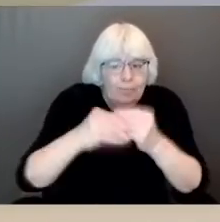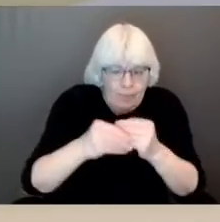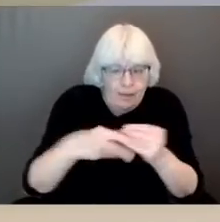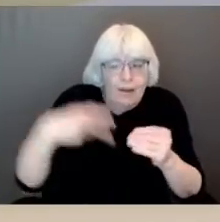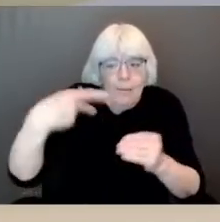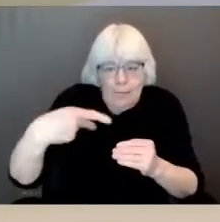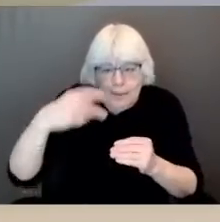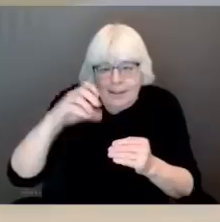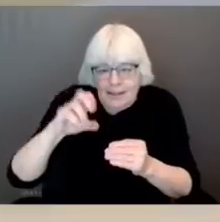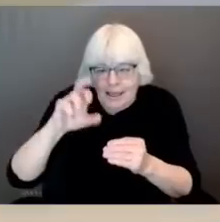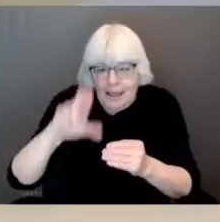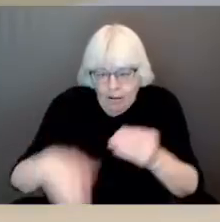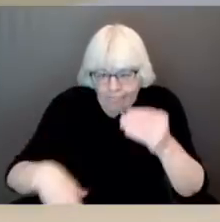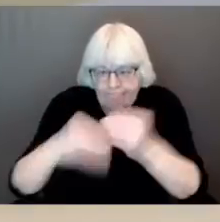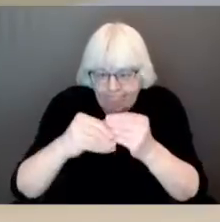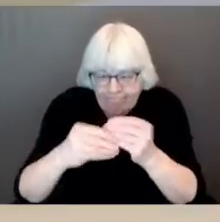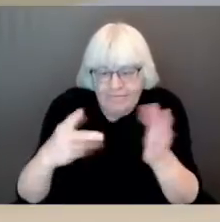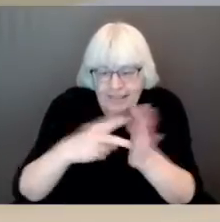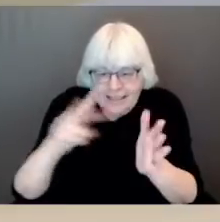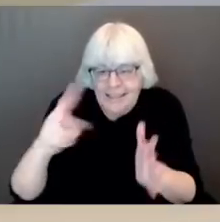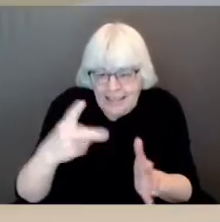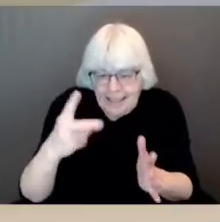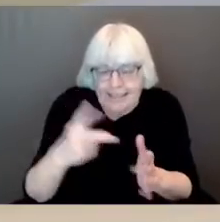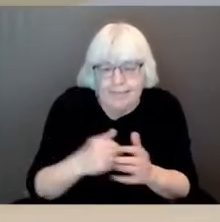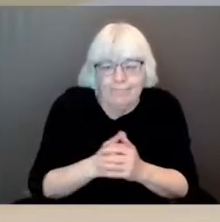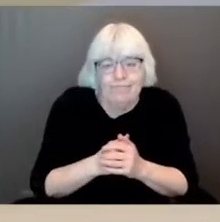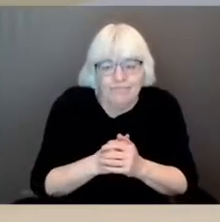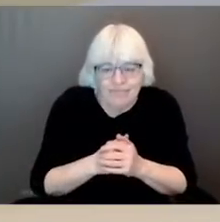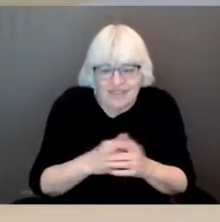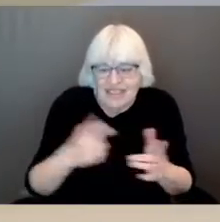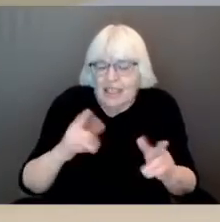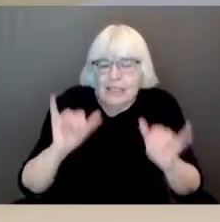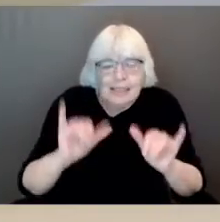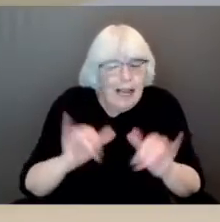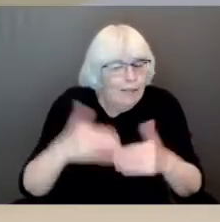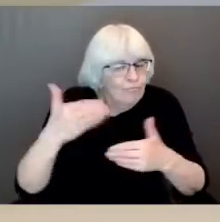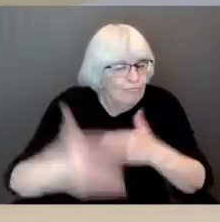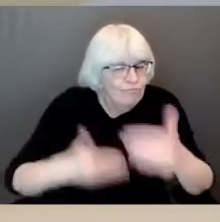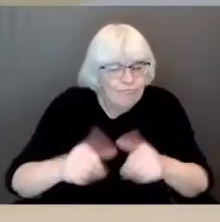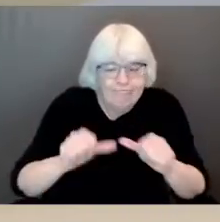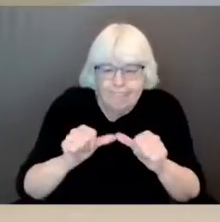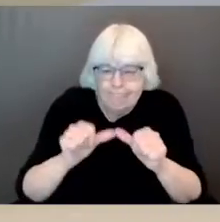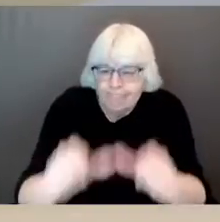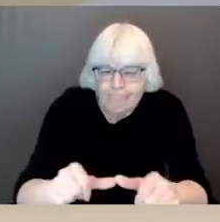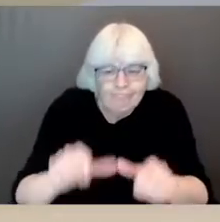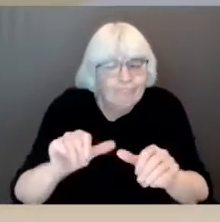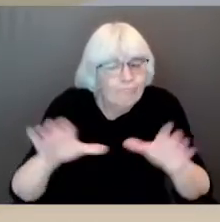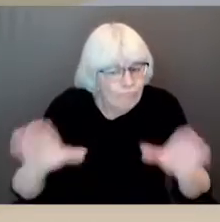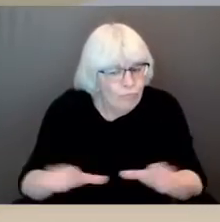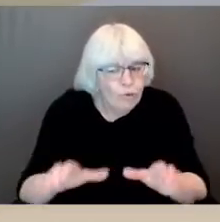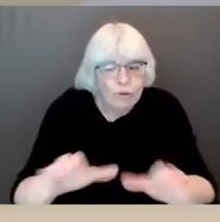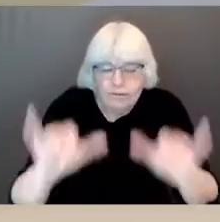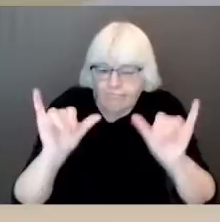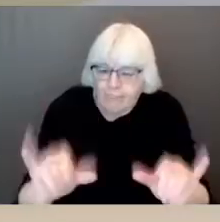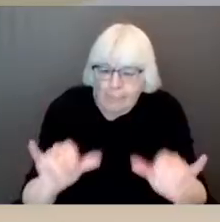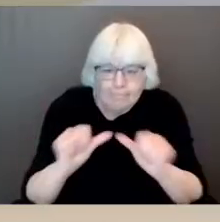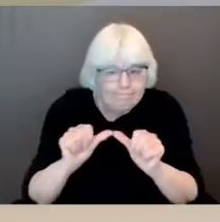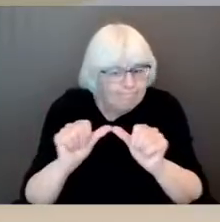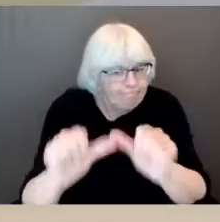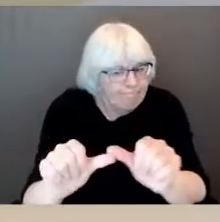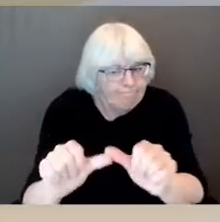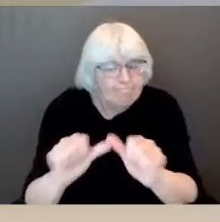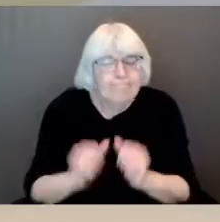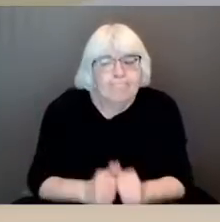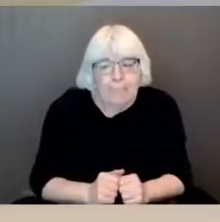been doing that for quite a while for those. Yeah. Follow-up question, I guess. Just wondering about breakthrough cases.